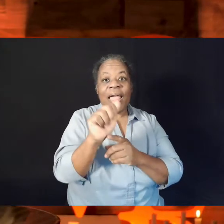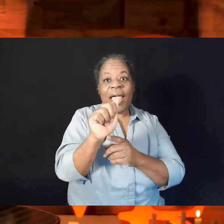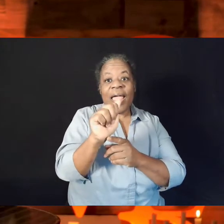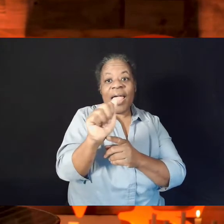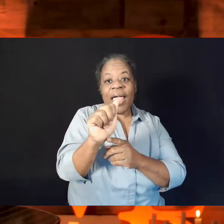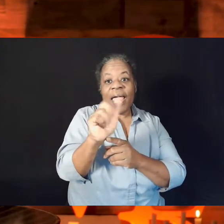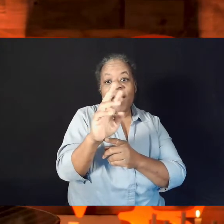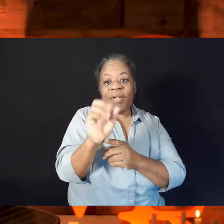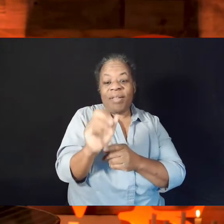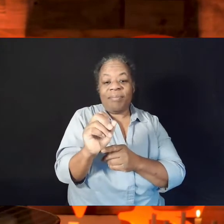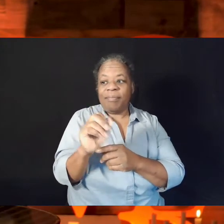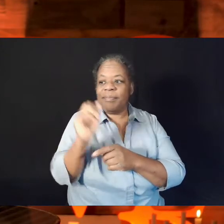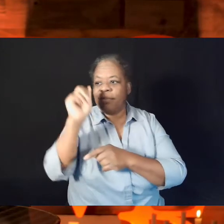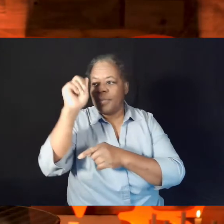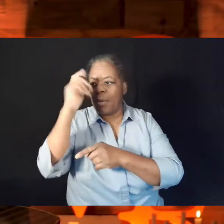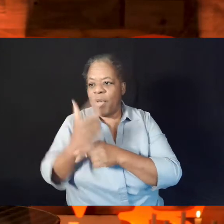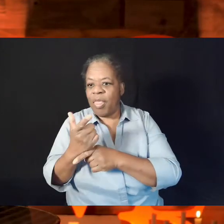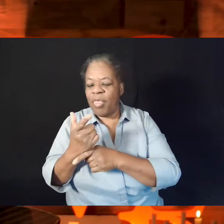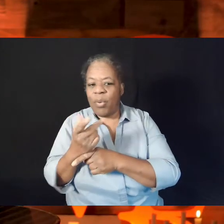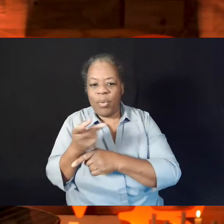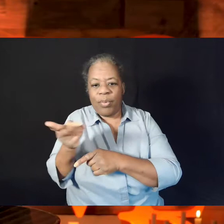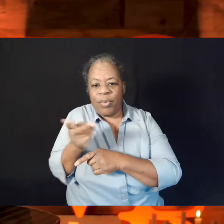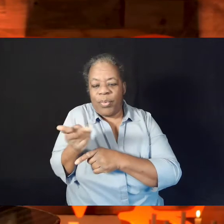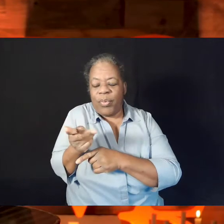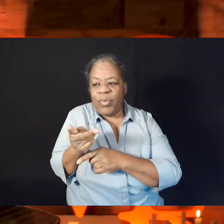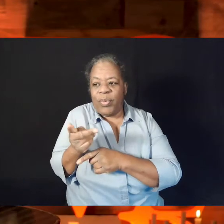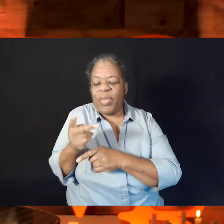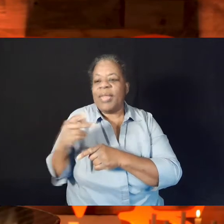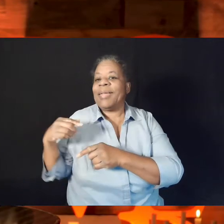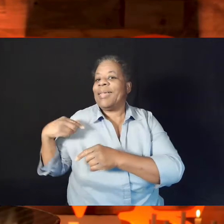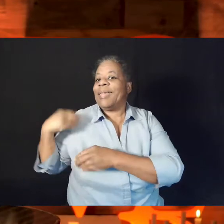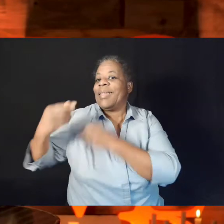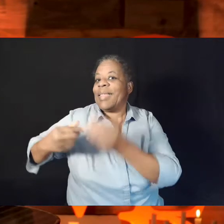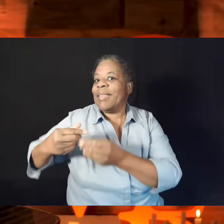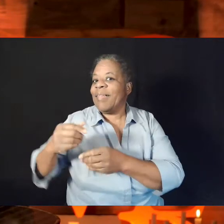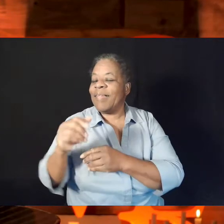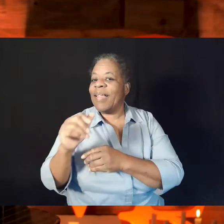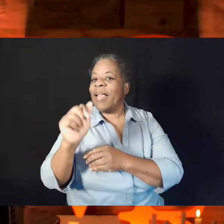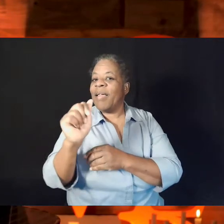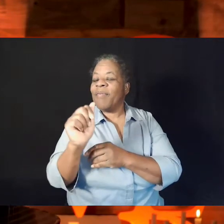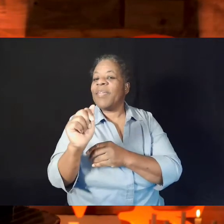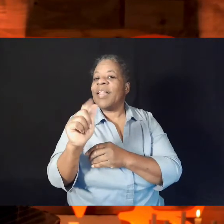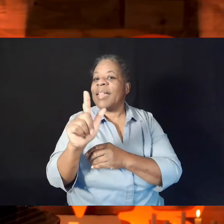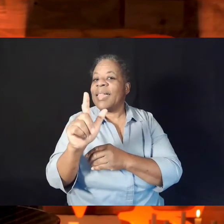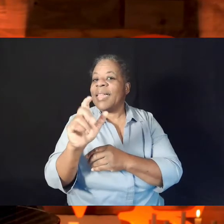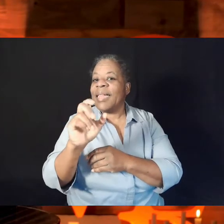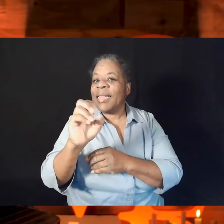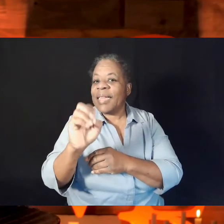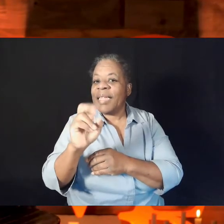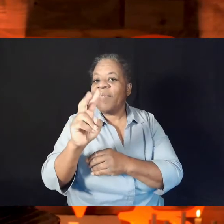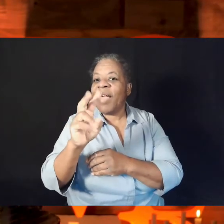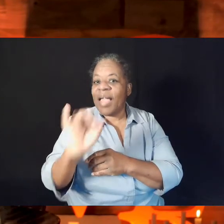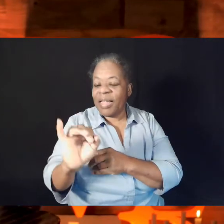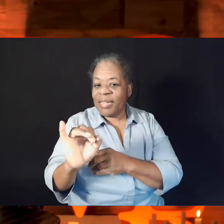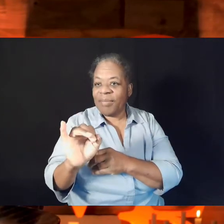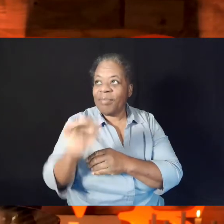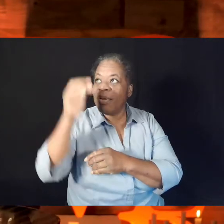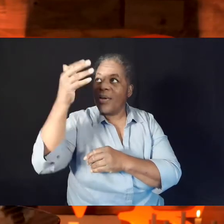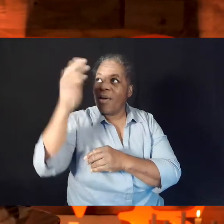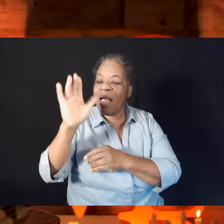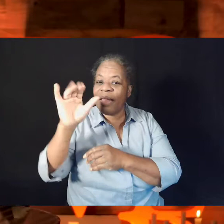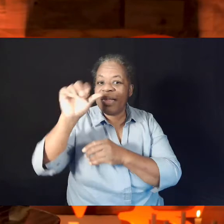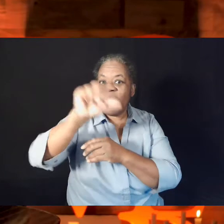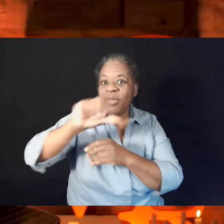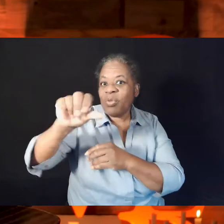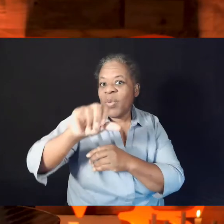and God had Moses anoint Aaron as the first high priest. From that time forward, the priests would be chosen from the